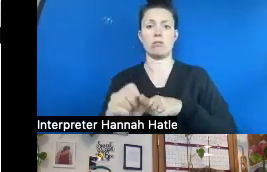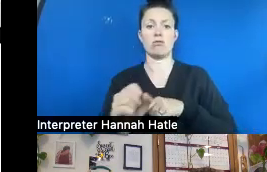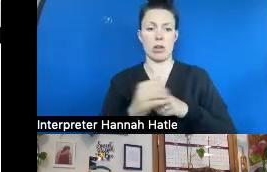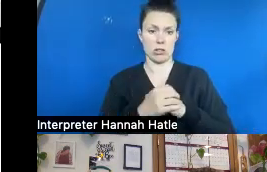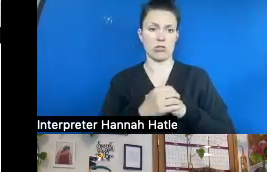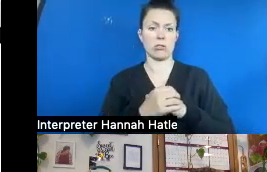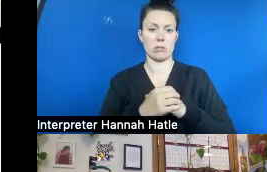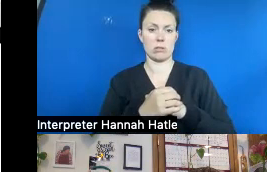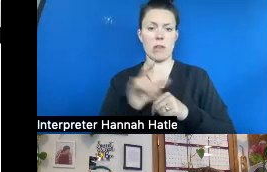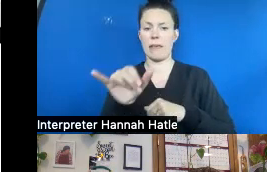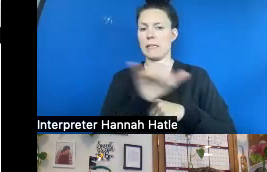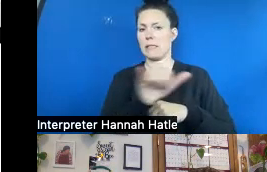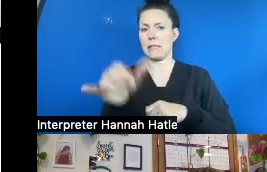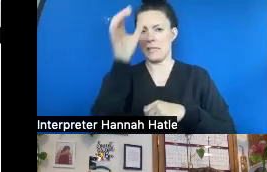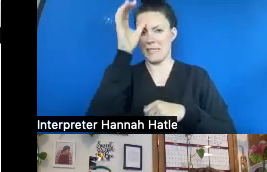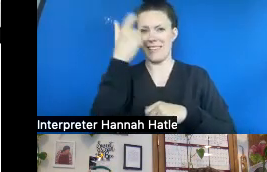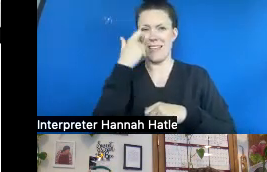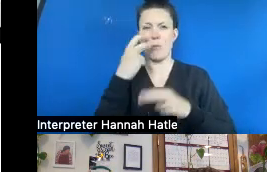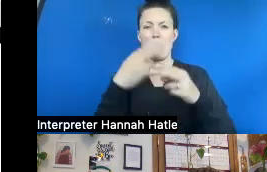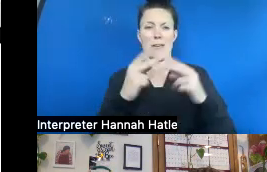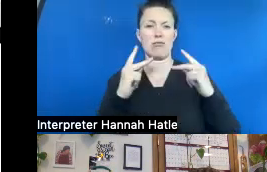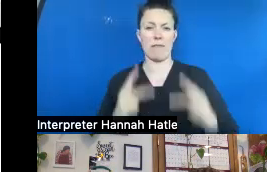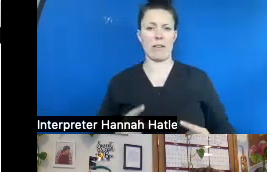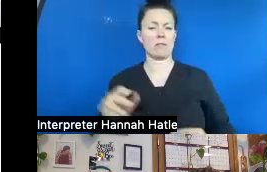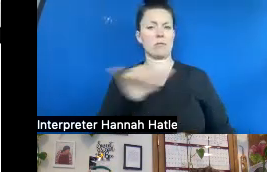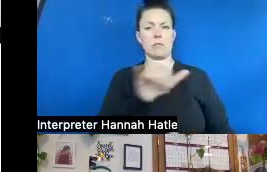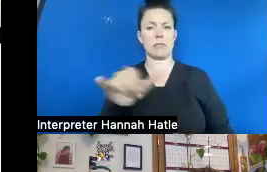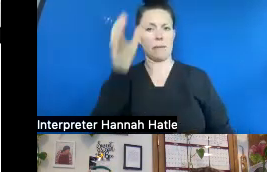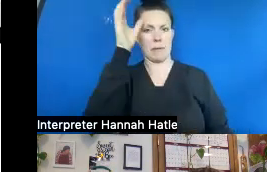And it's the same as I just said about the physical attraction.